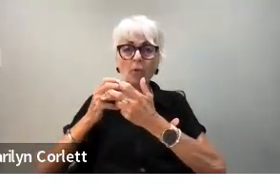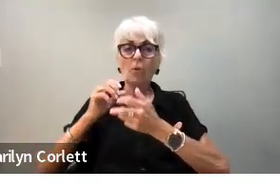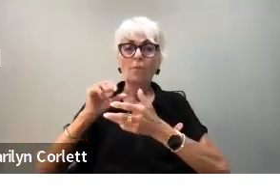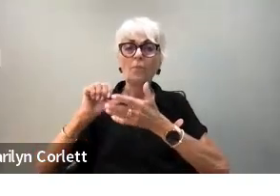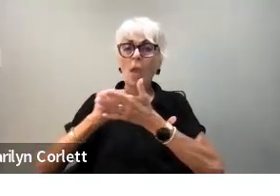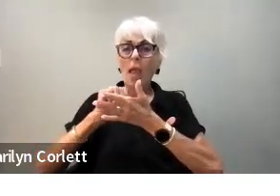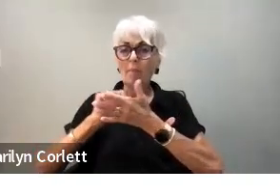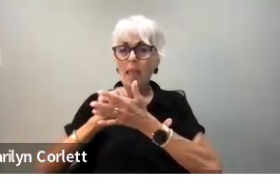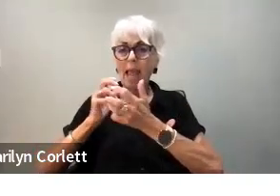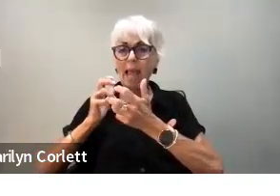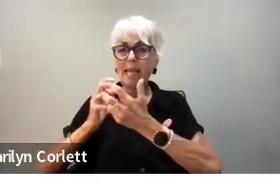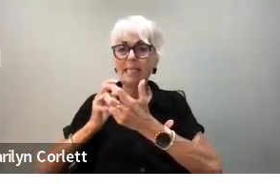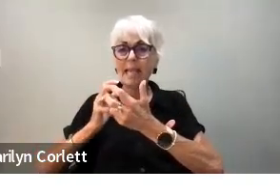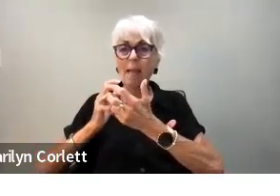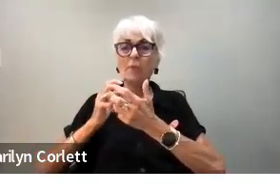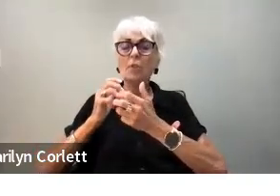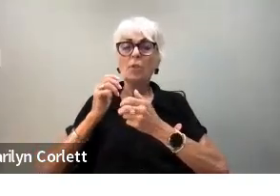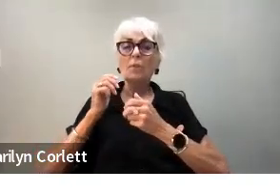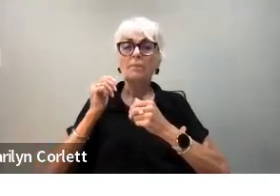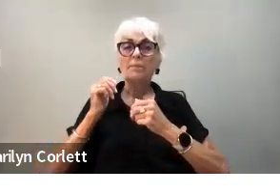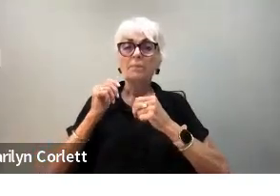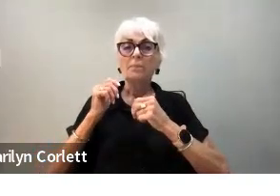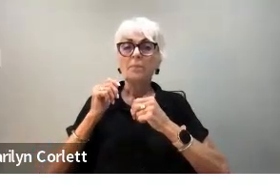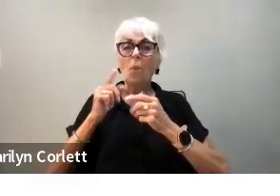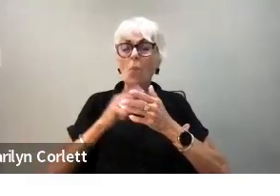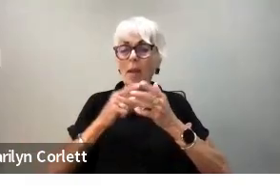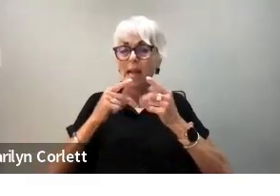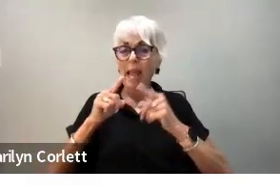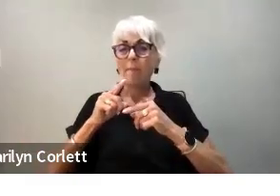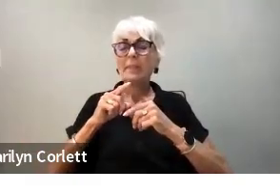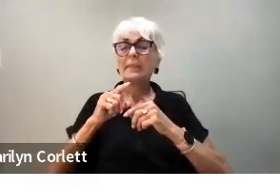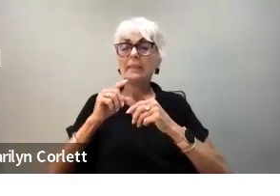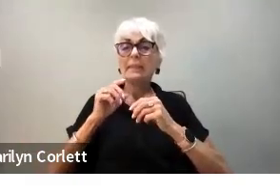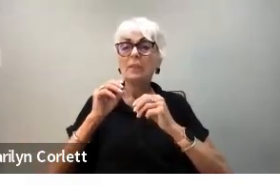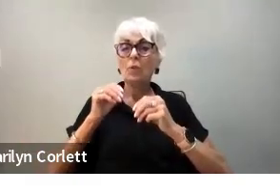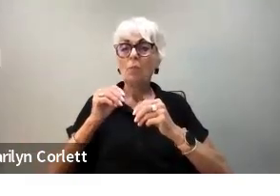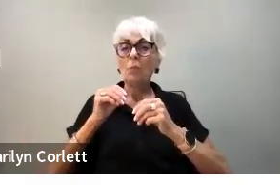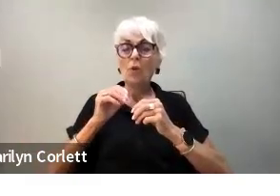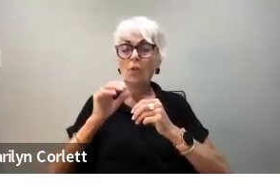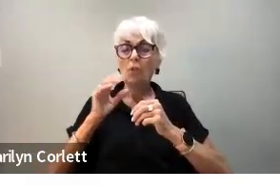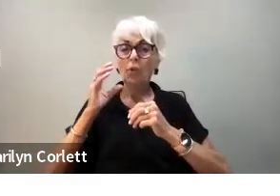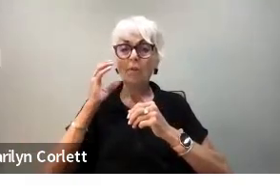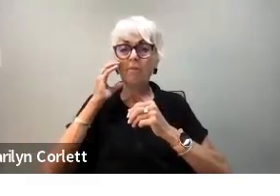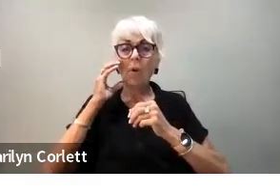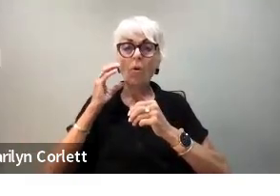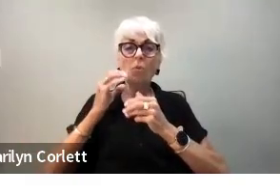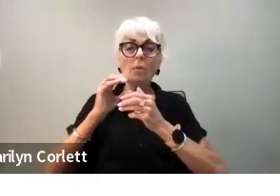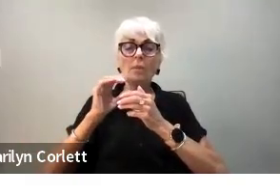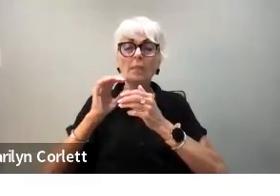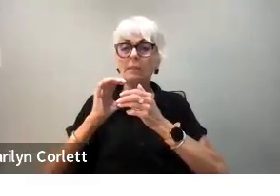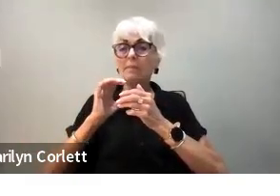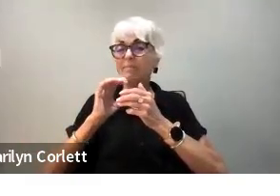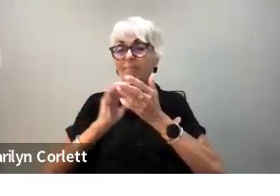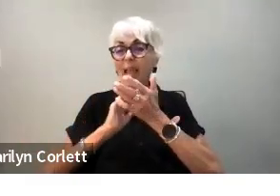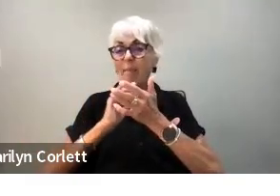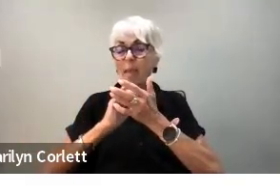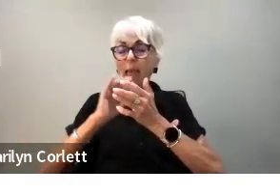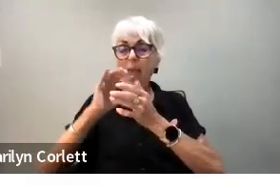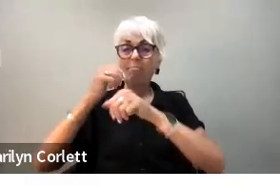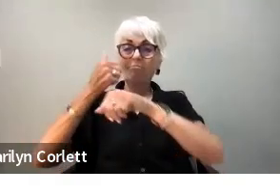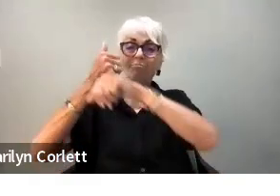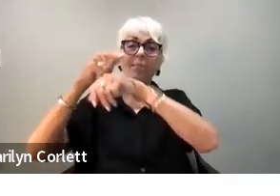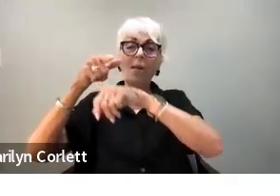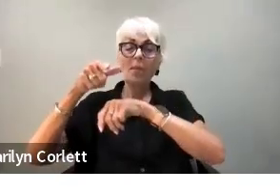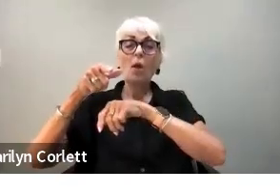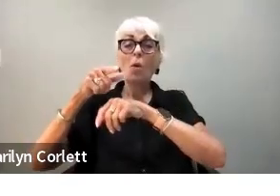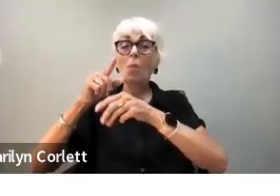iPad adapter. And what happens is you put your phone or iPad on there, and whatever's being seen through the binoculars or monocular is